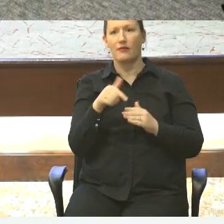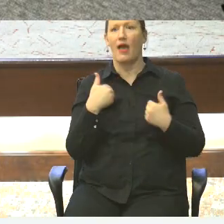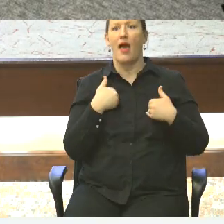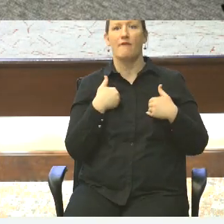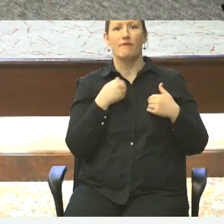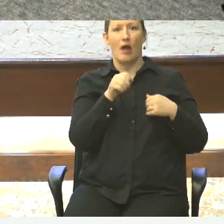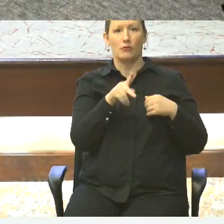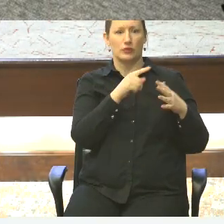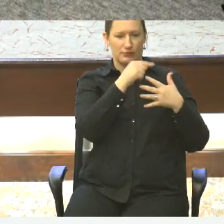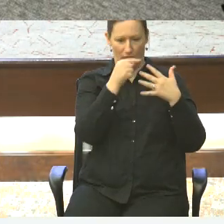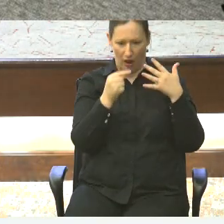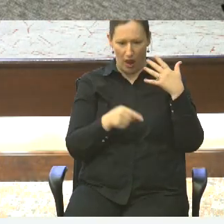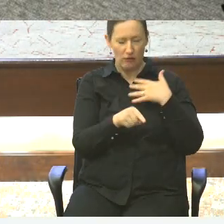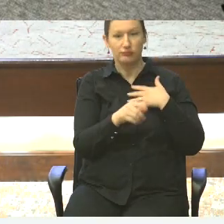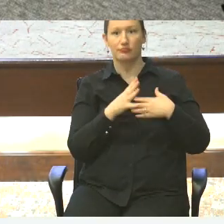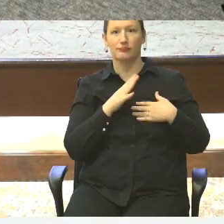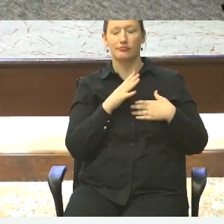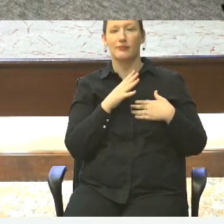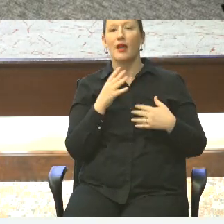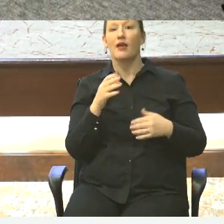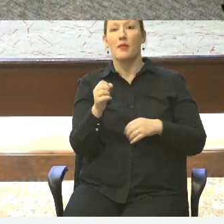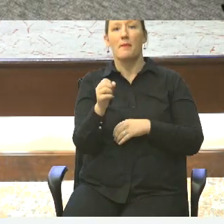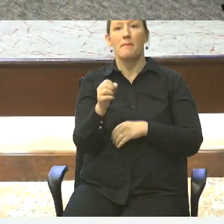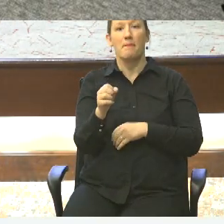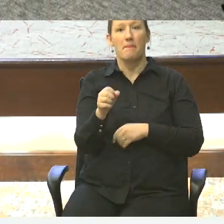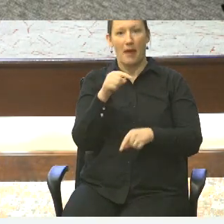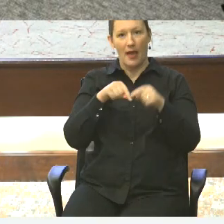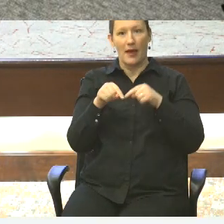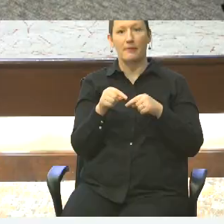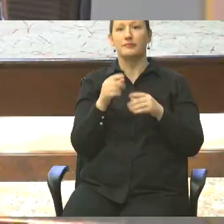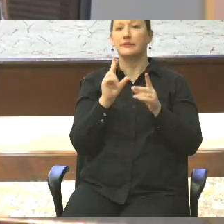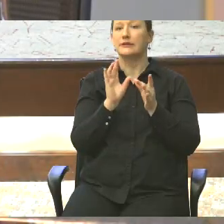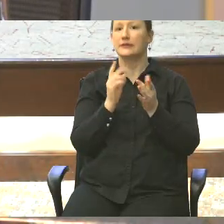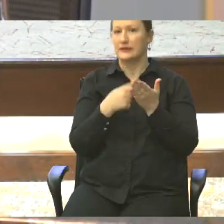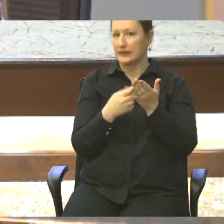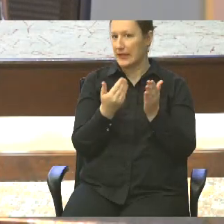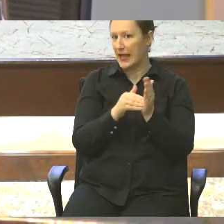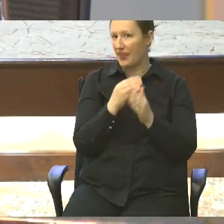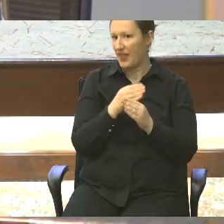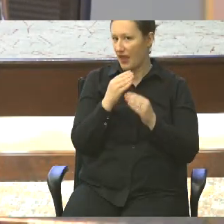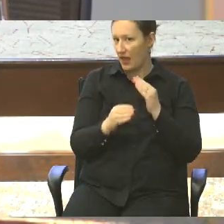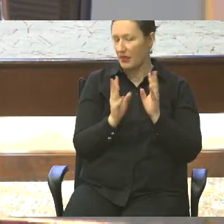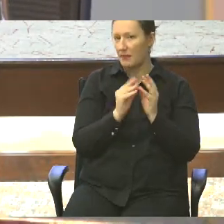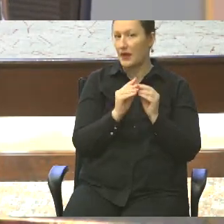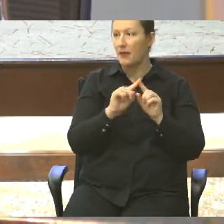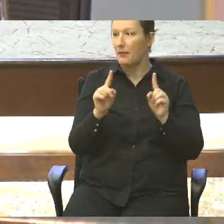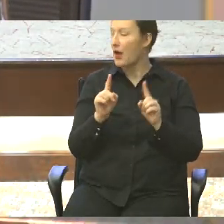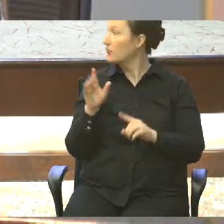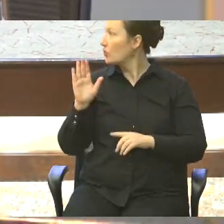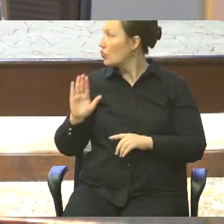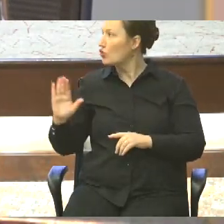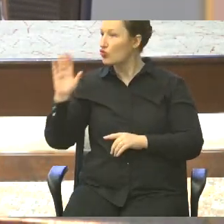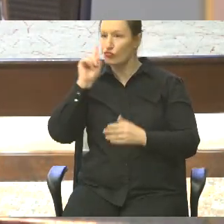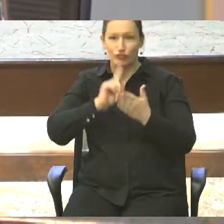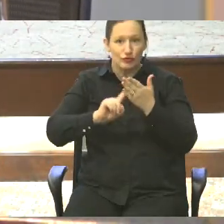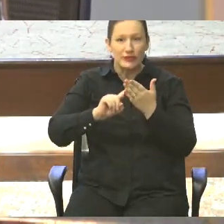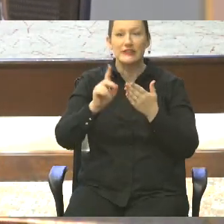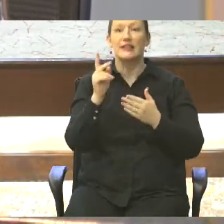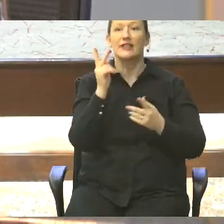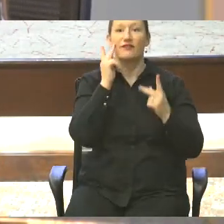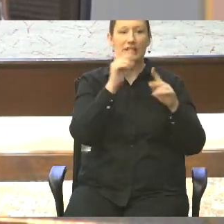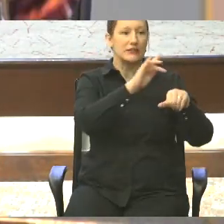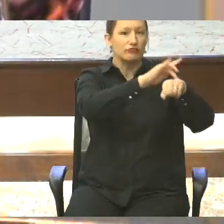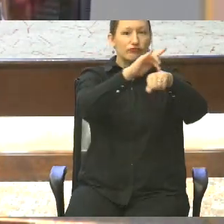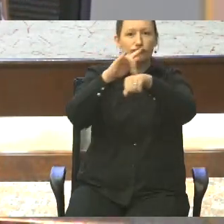mean, we'll go back to talk about this some more at the end, but, you know, the yeoman's work that y'all did in the site visits